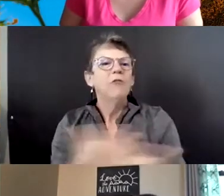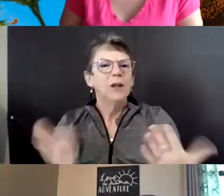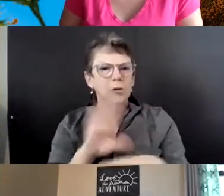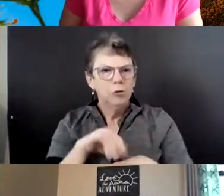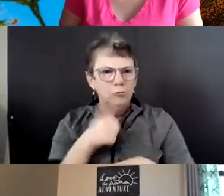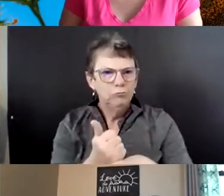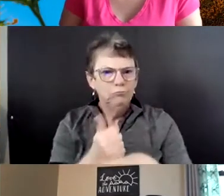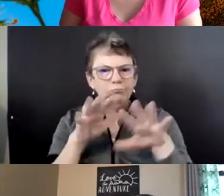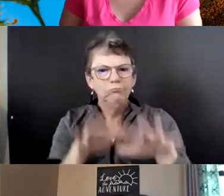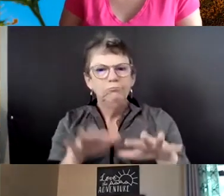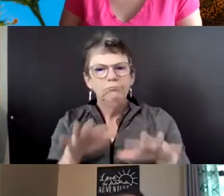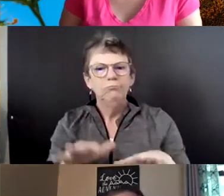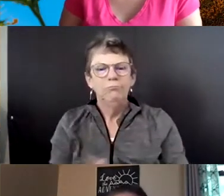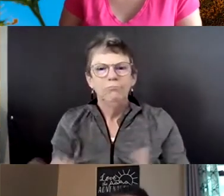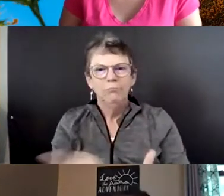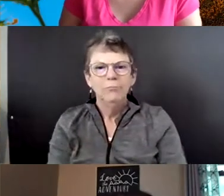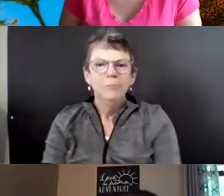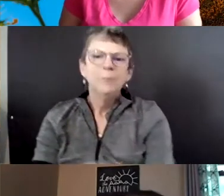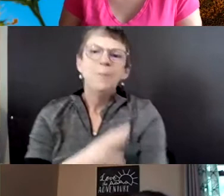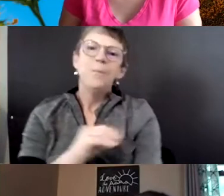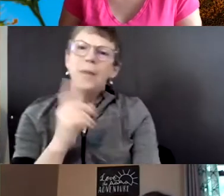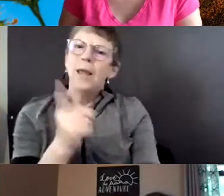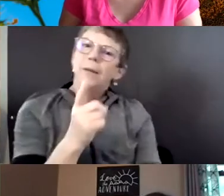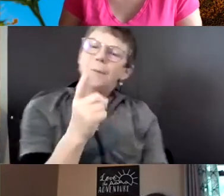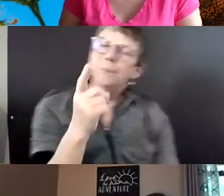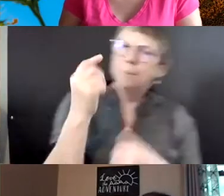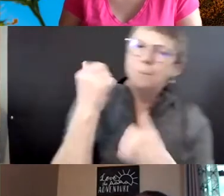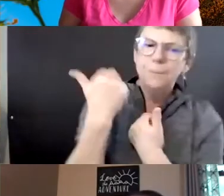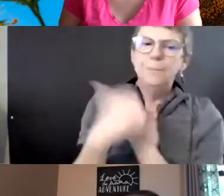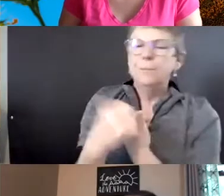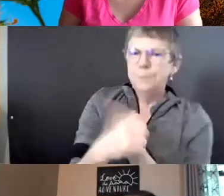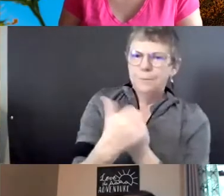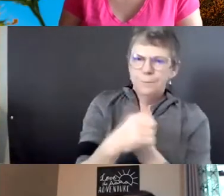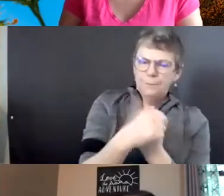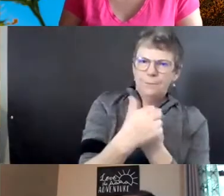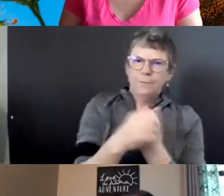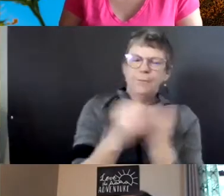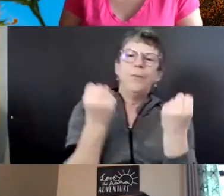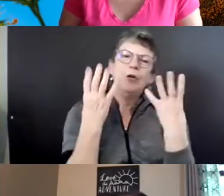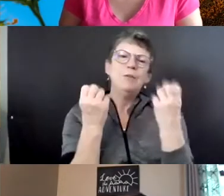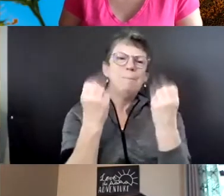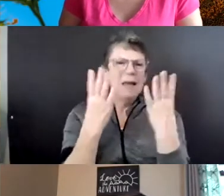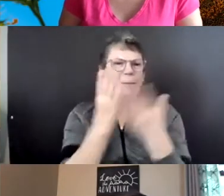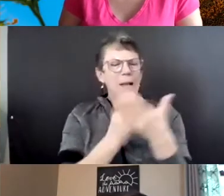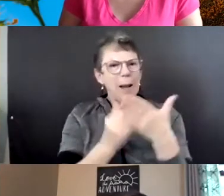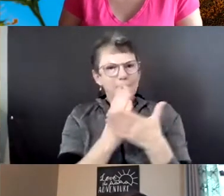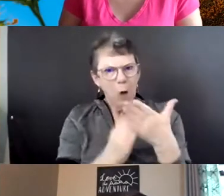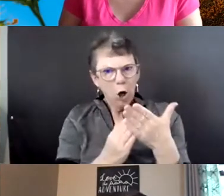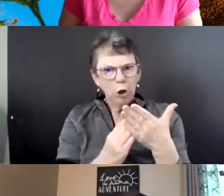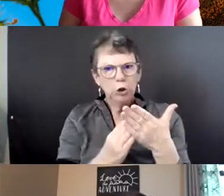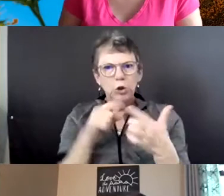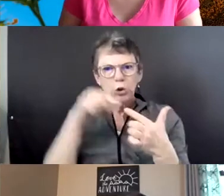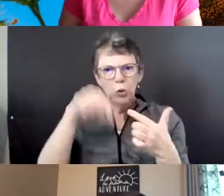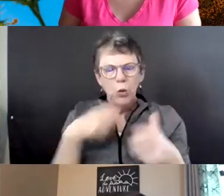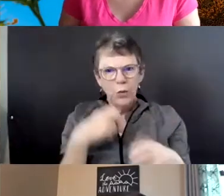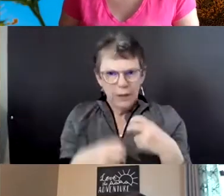Thank you very much. And you guys are right. It's a very multifaceted problem. And we have found that there are